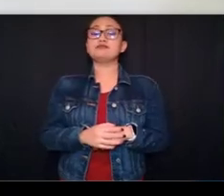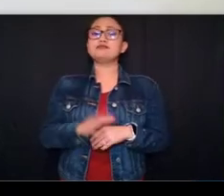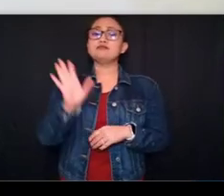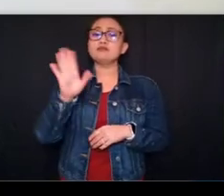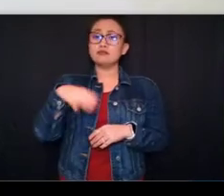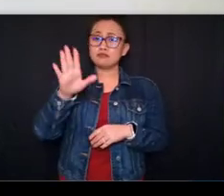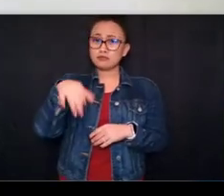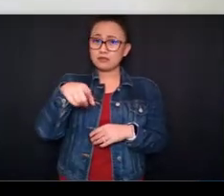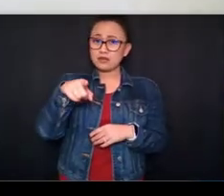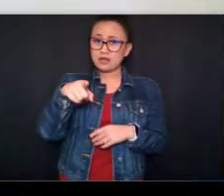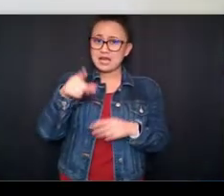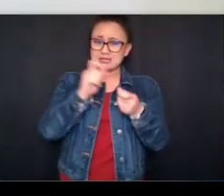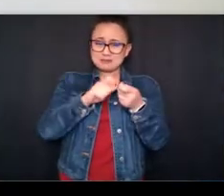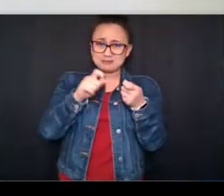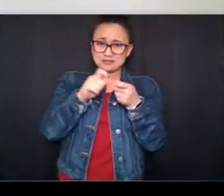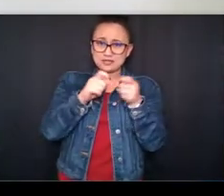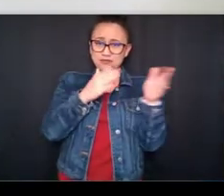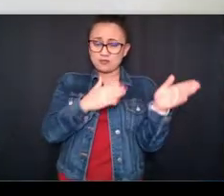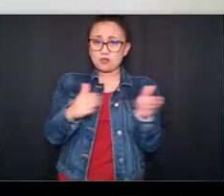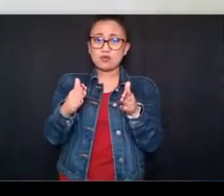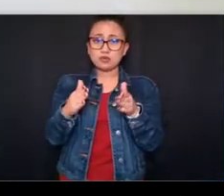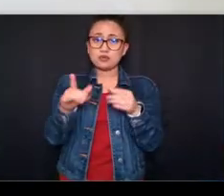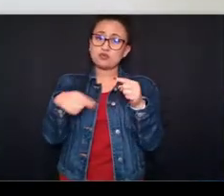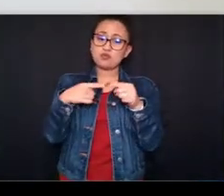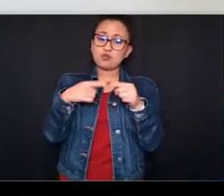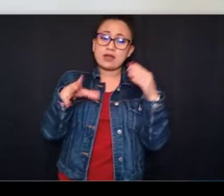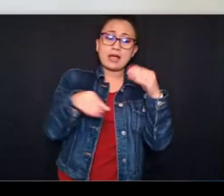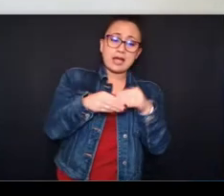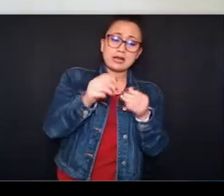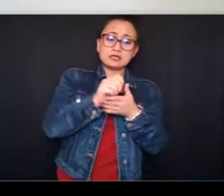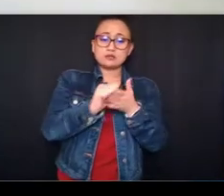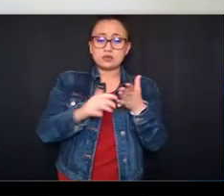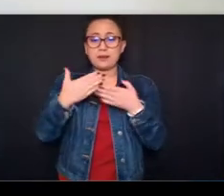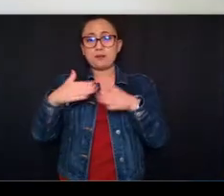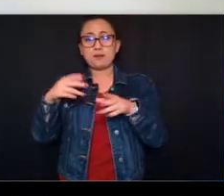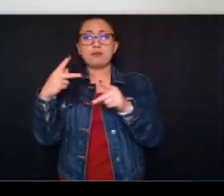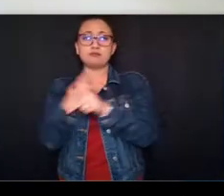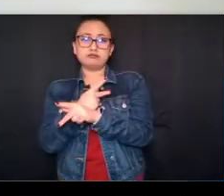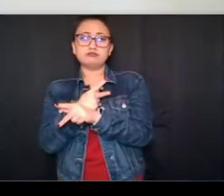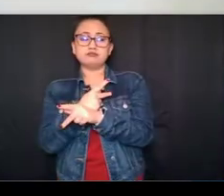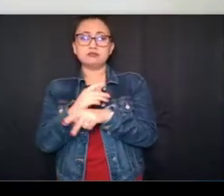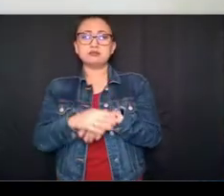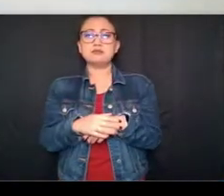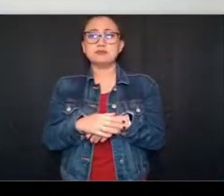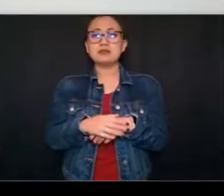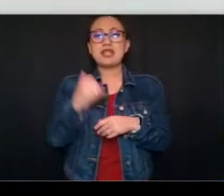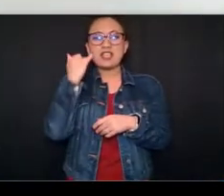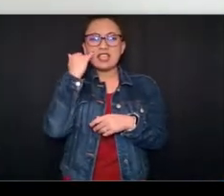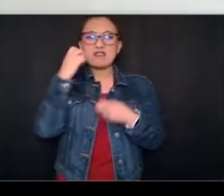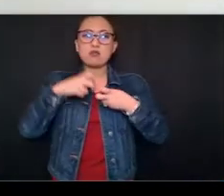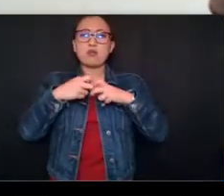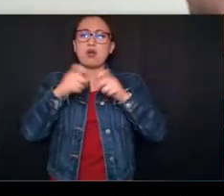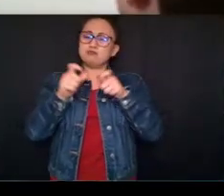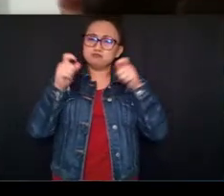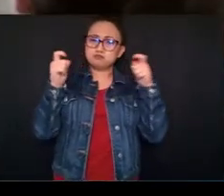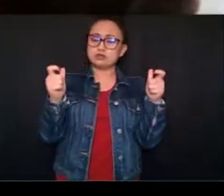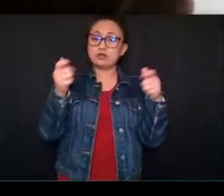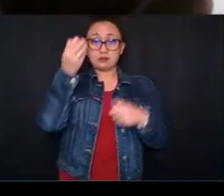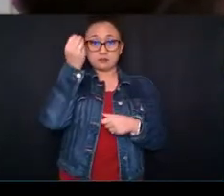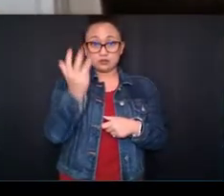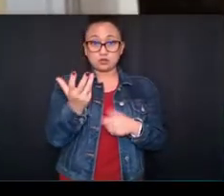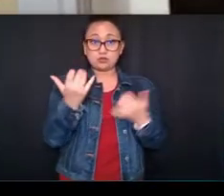supposed to do adding and subtracting and multiplying and dividing when we have a bigger problem. So let me tell you what that order is. I'll just write it on the board, and